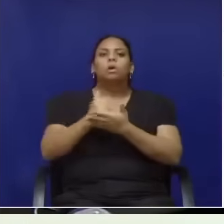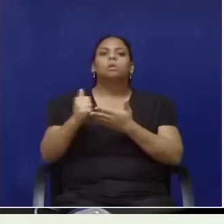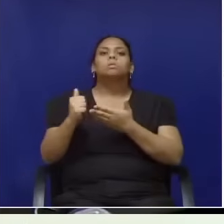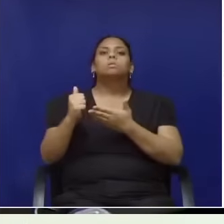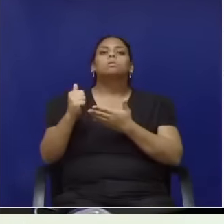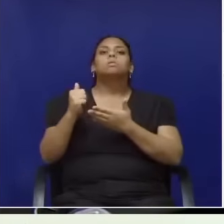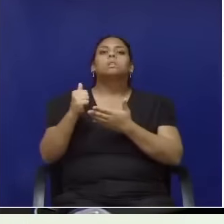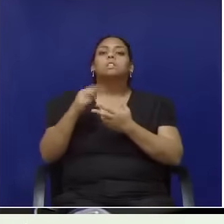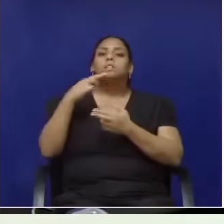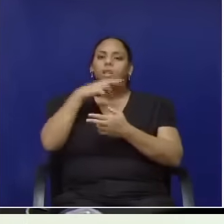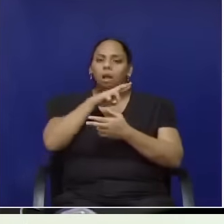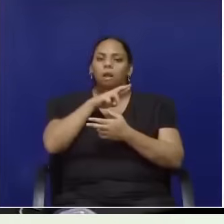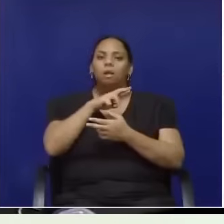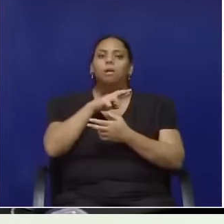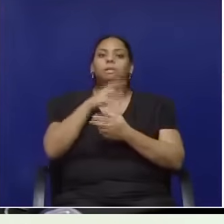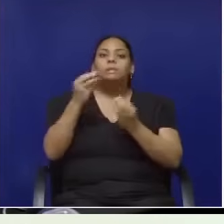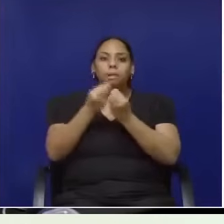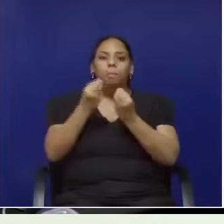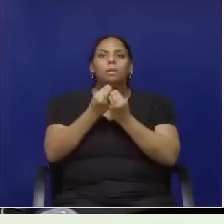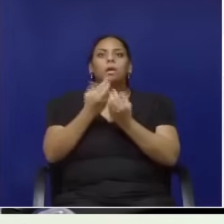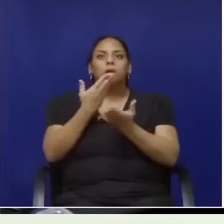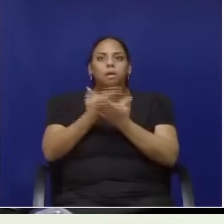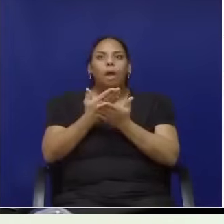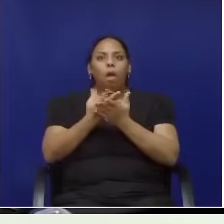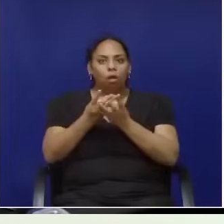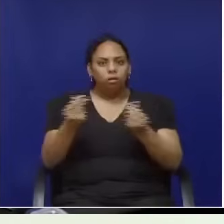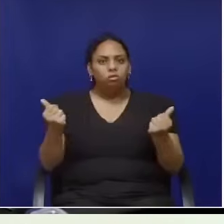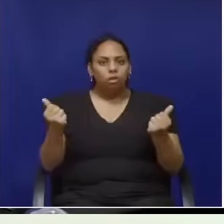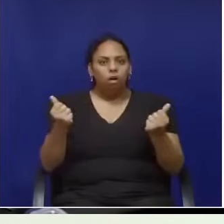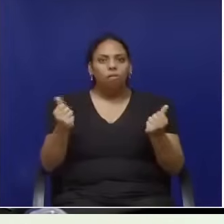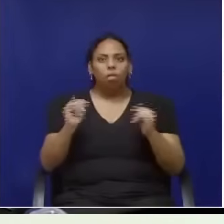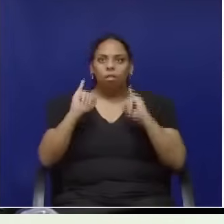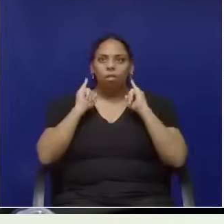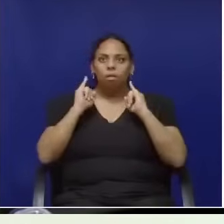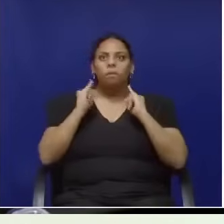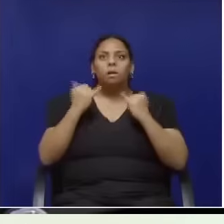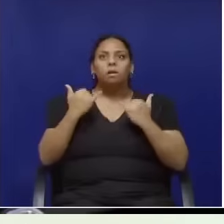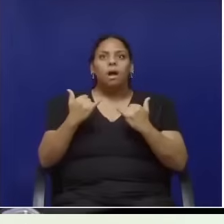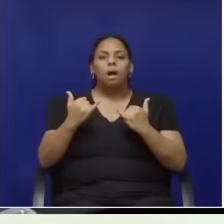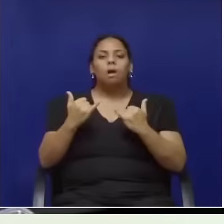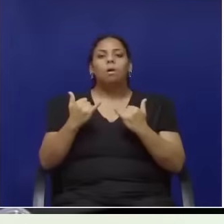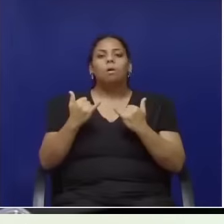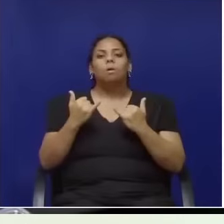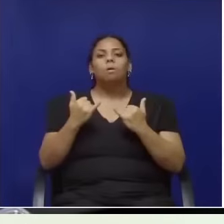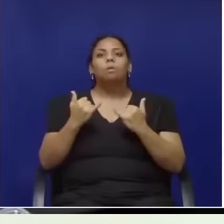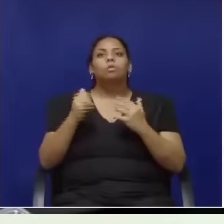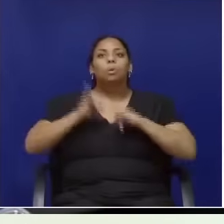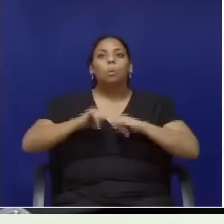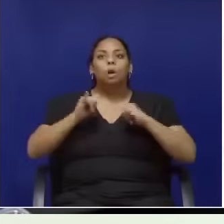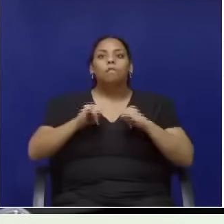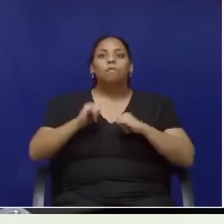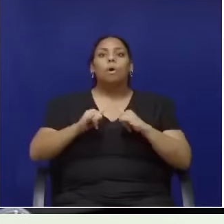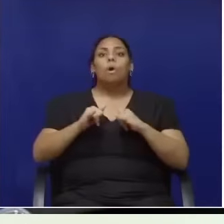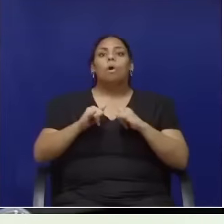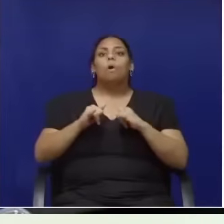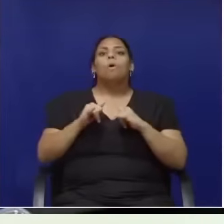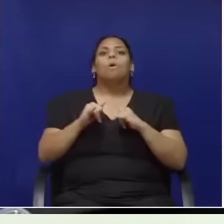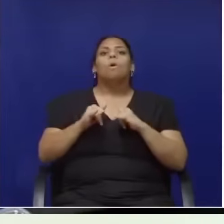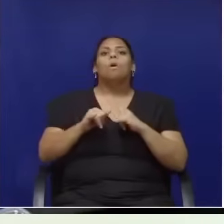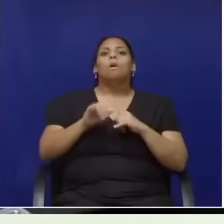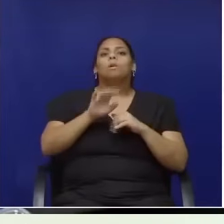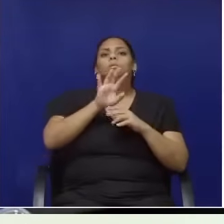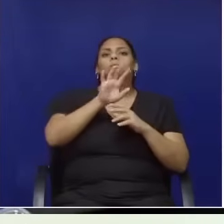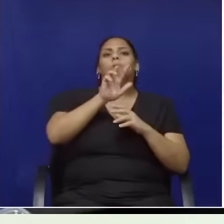is really something that can be resolved urgently. Now, to wait for a period of 6 to 8 months, which is